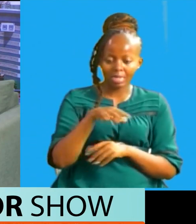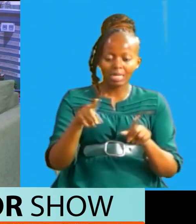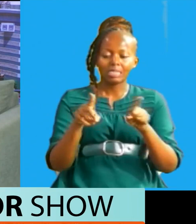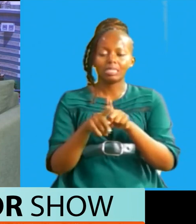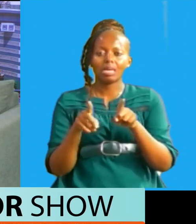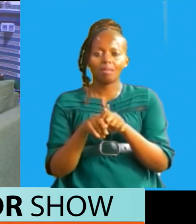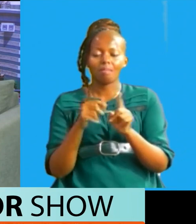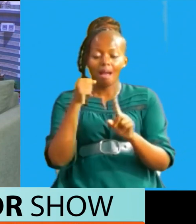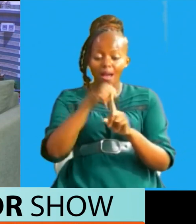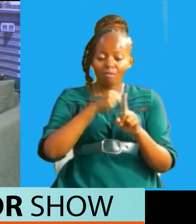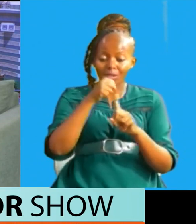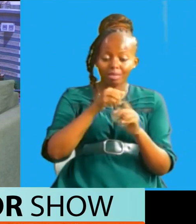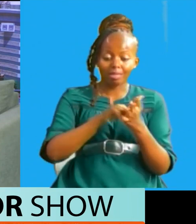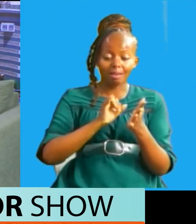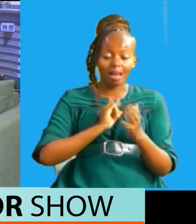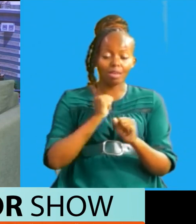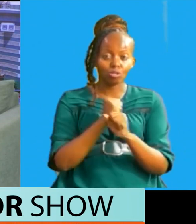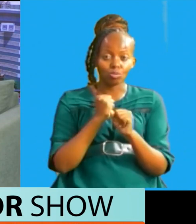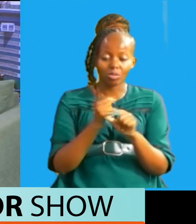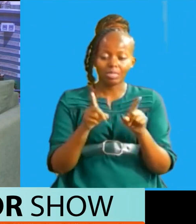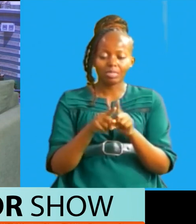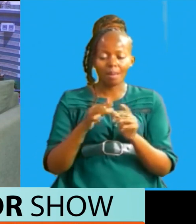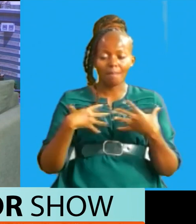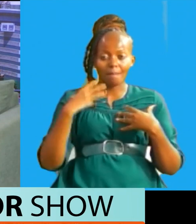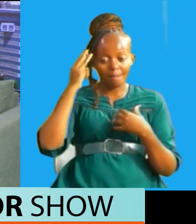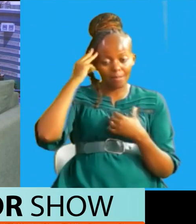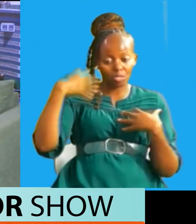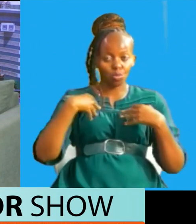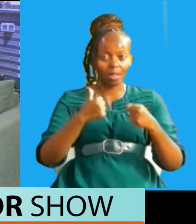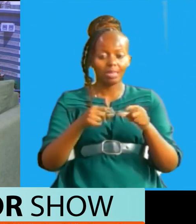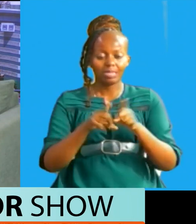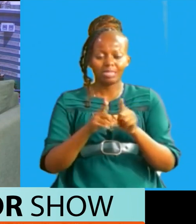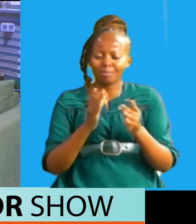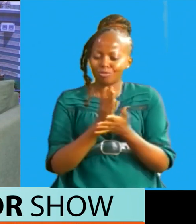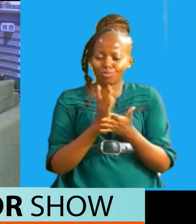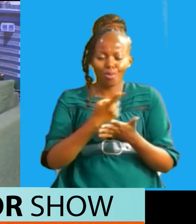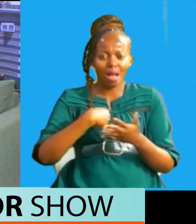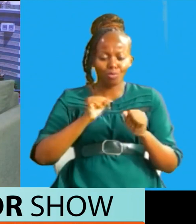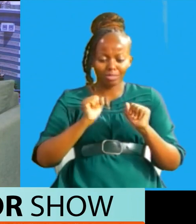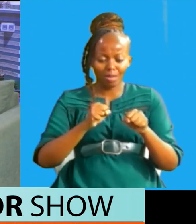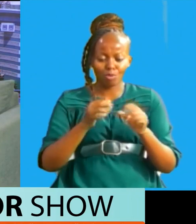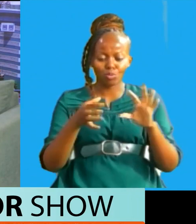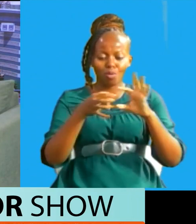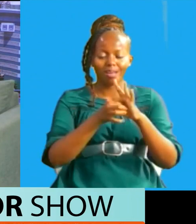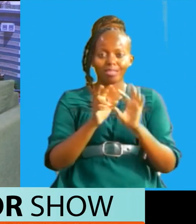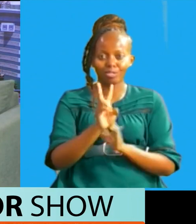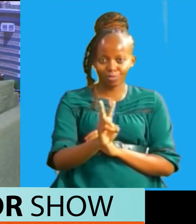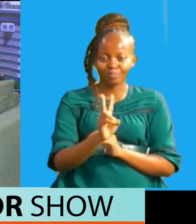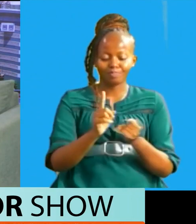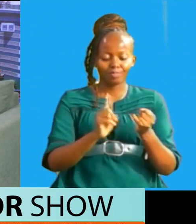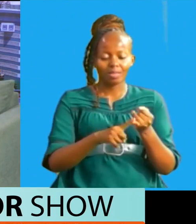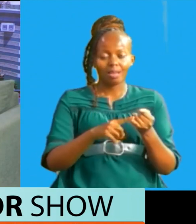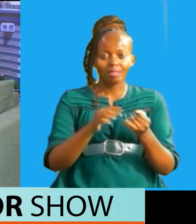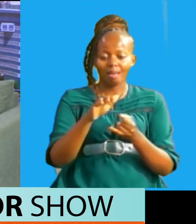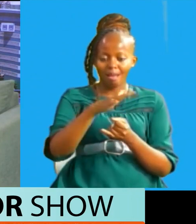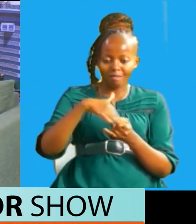environment advocacy that I do, and mental health. And I was able to actually connect the two, the environment